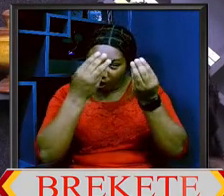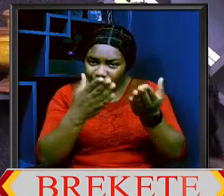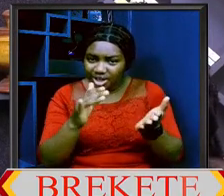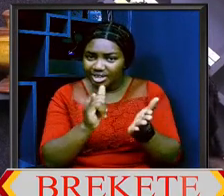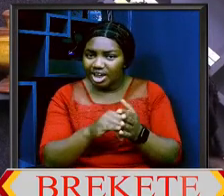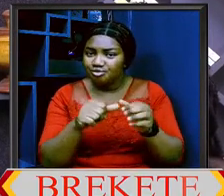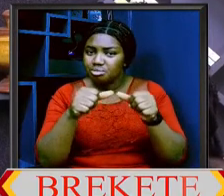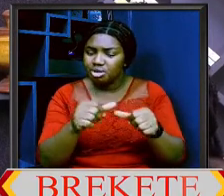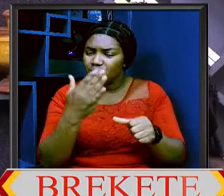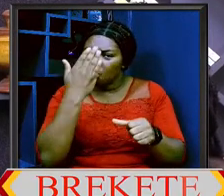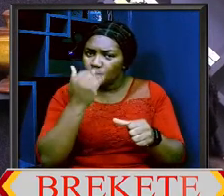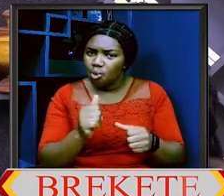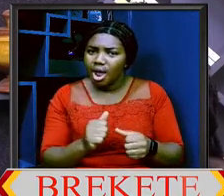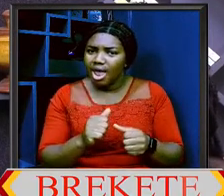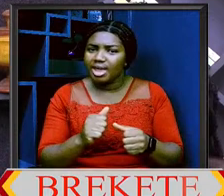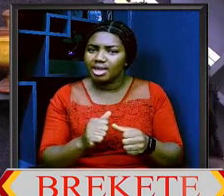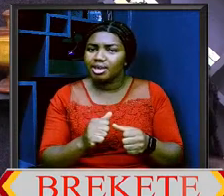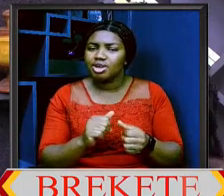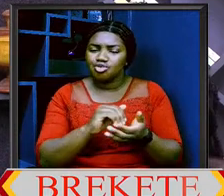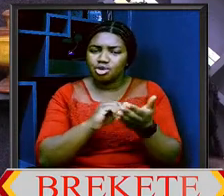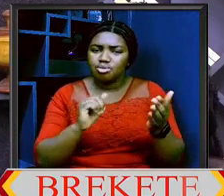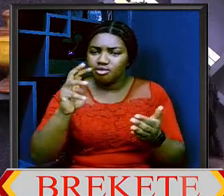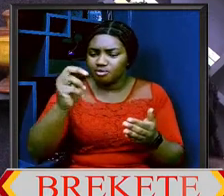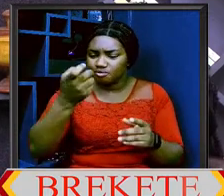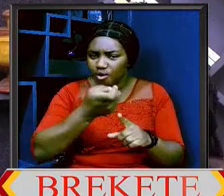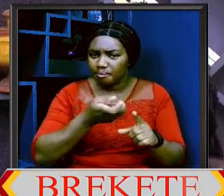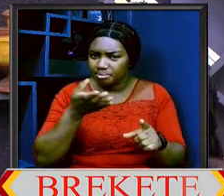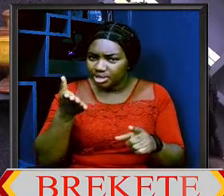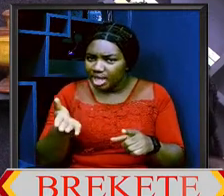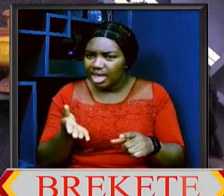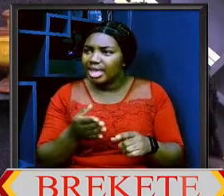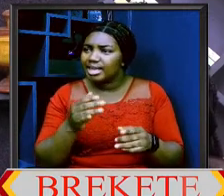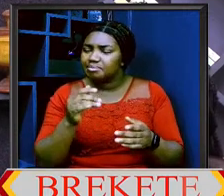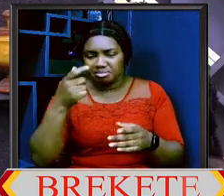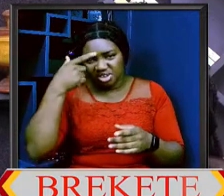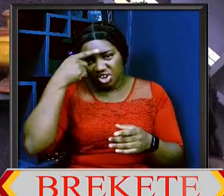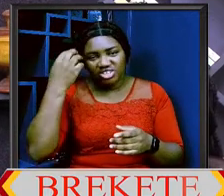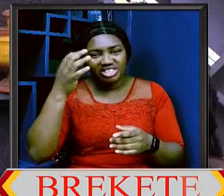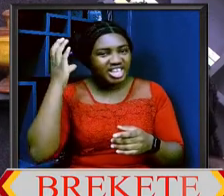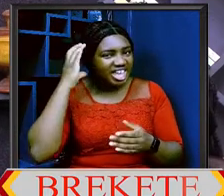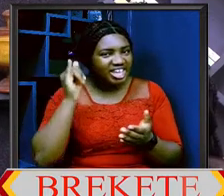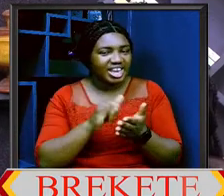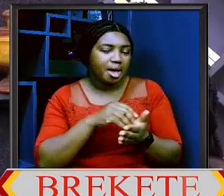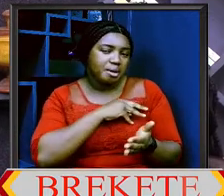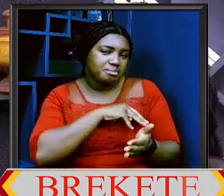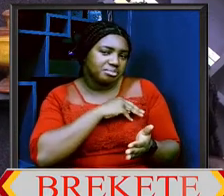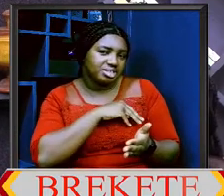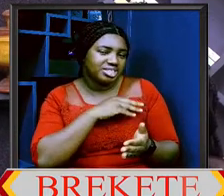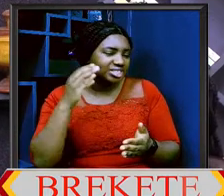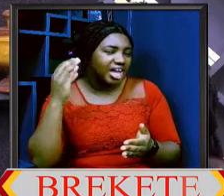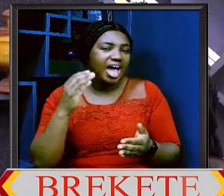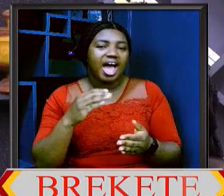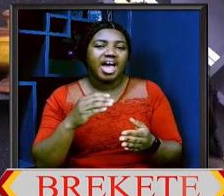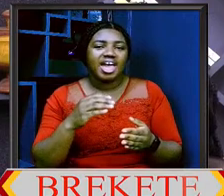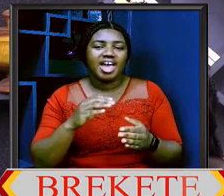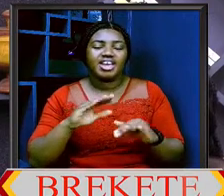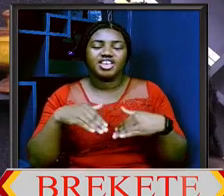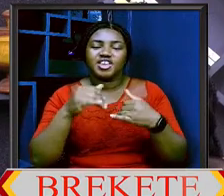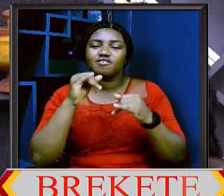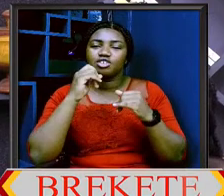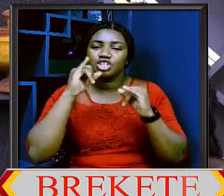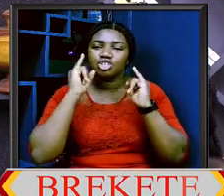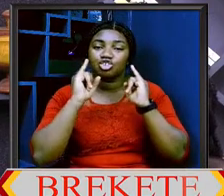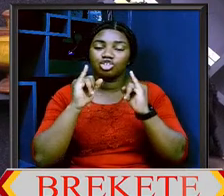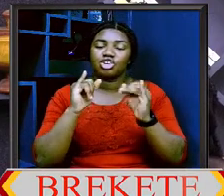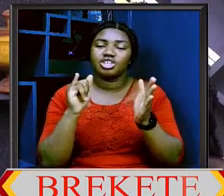why are they removing me from there because they here said uh the minister has given directive that they should go around and do this that tomorrow they